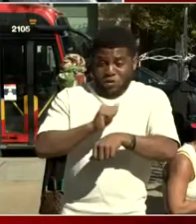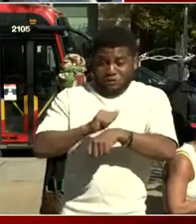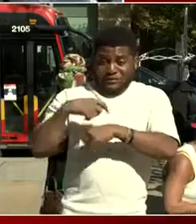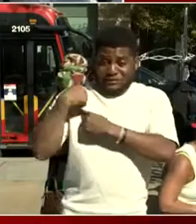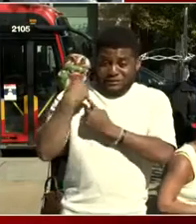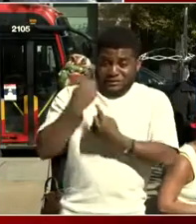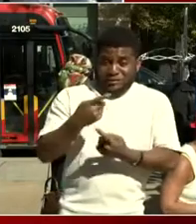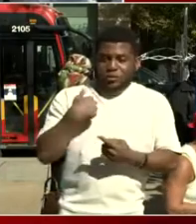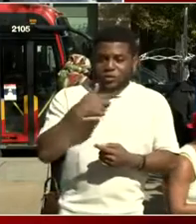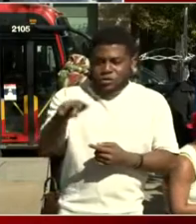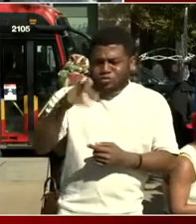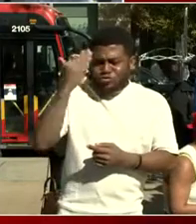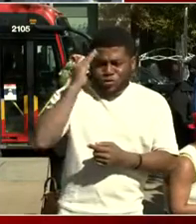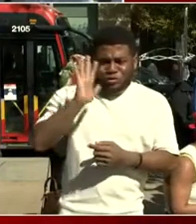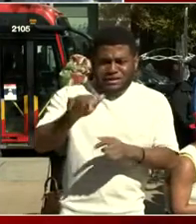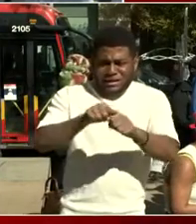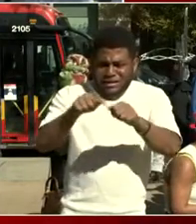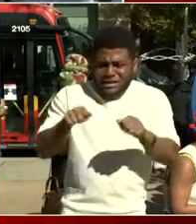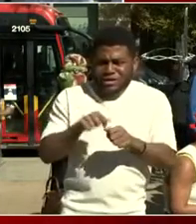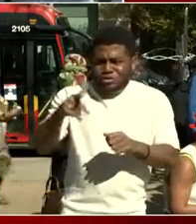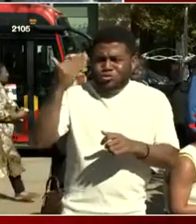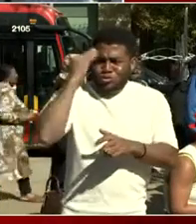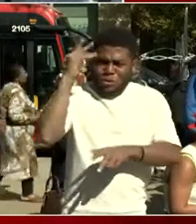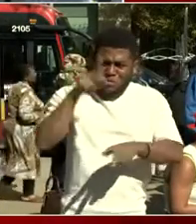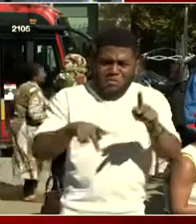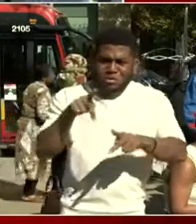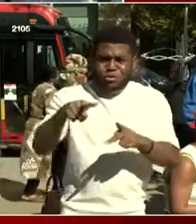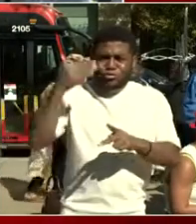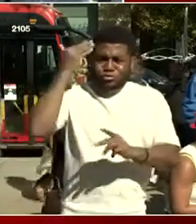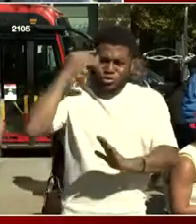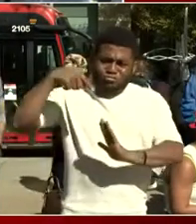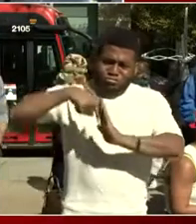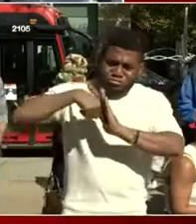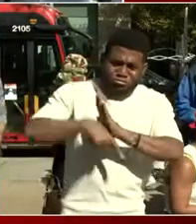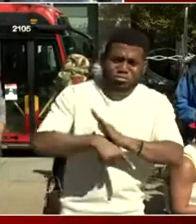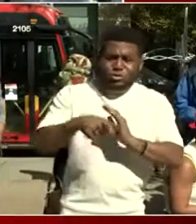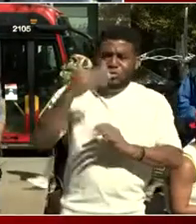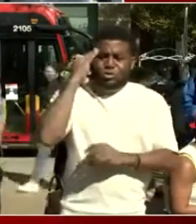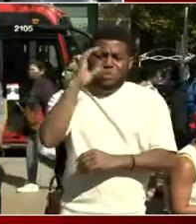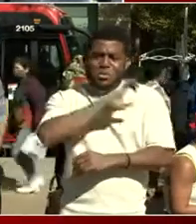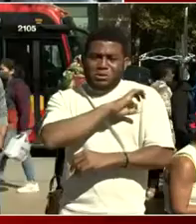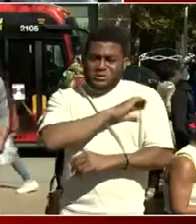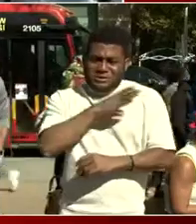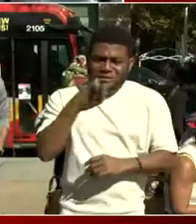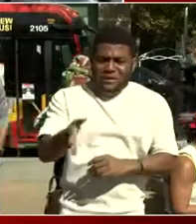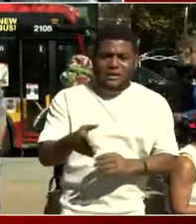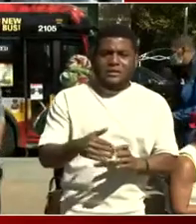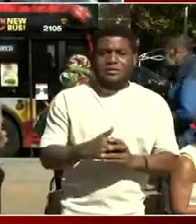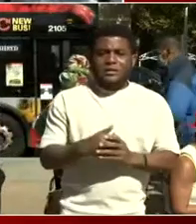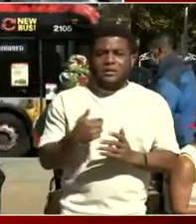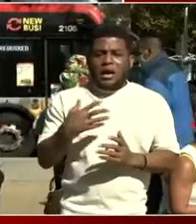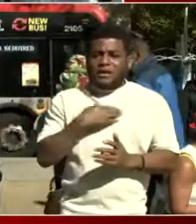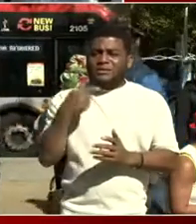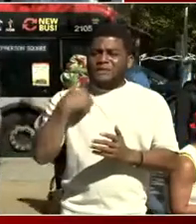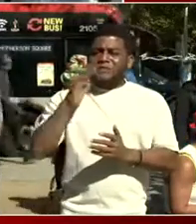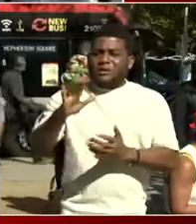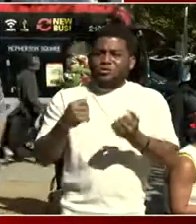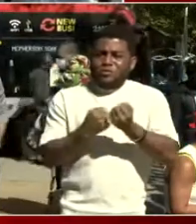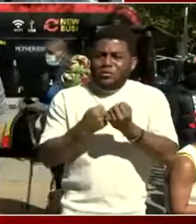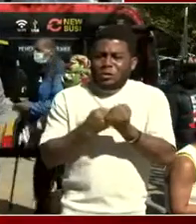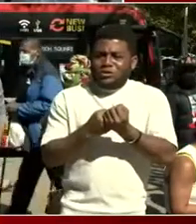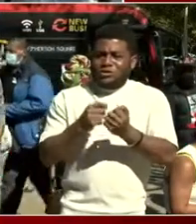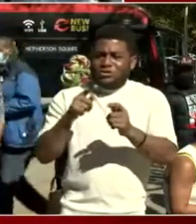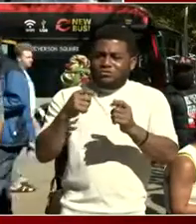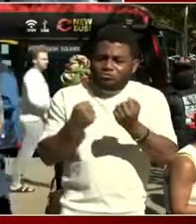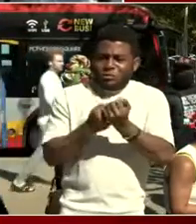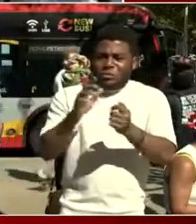make sure that they know the members of the community. The police officers who work in those areas, they work for these captains. So it's important that we make sure that we build